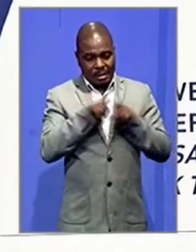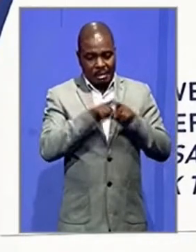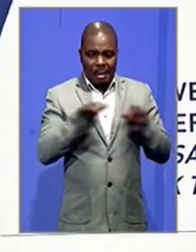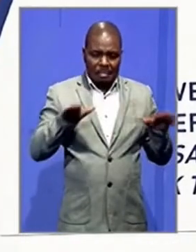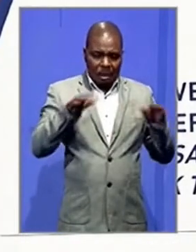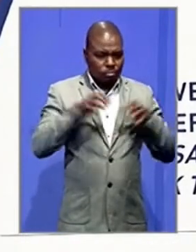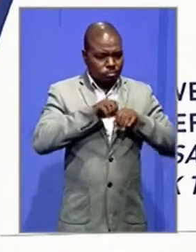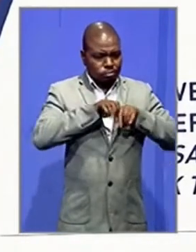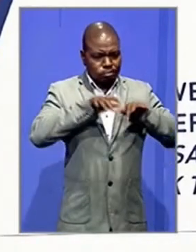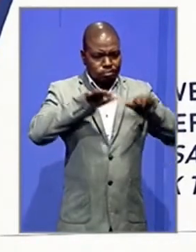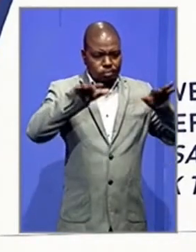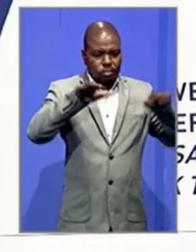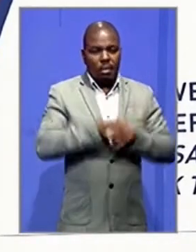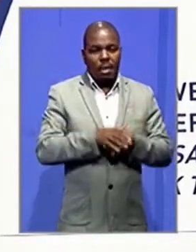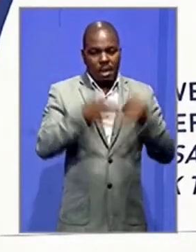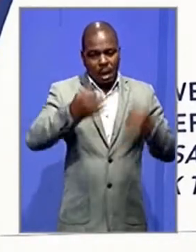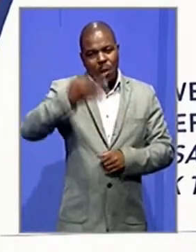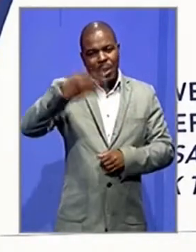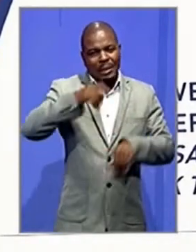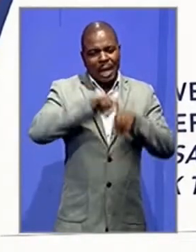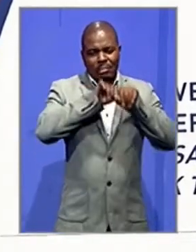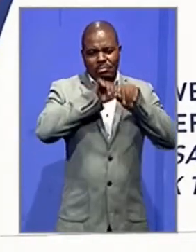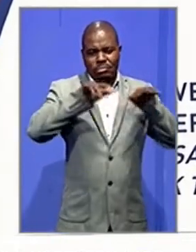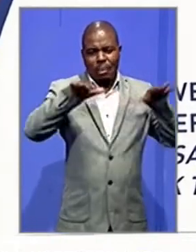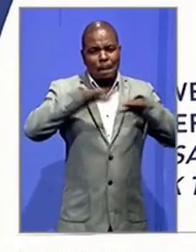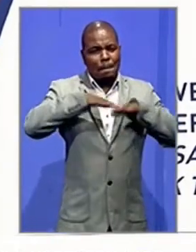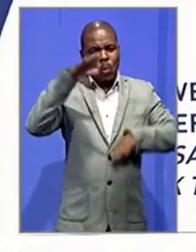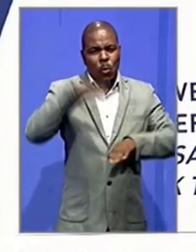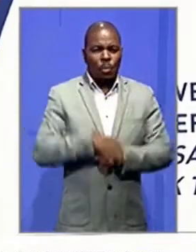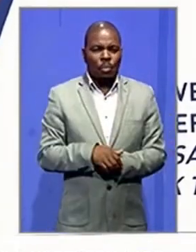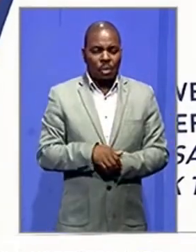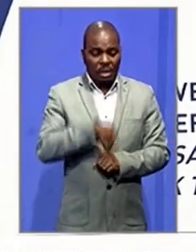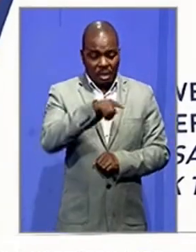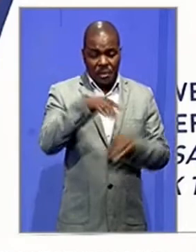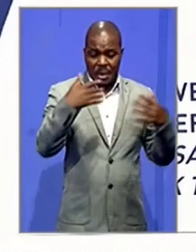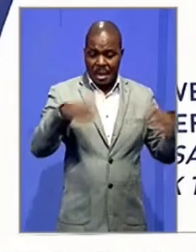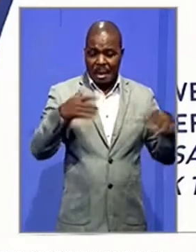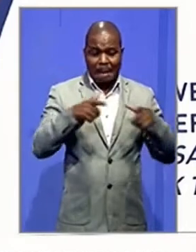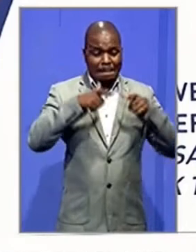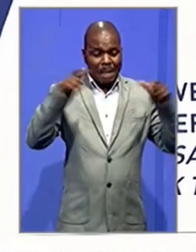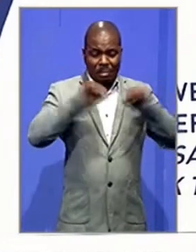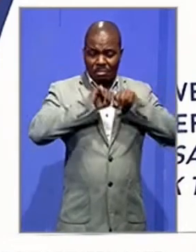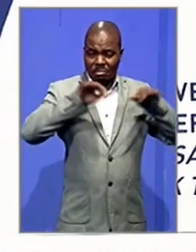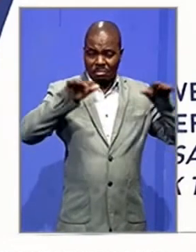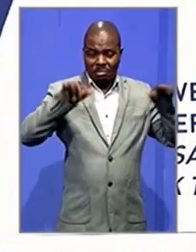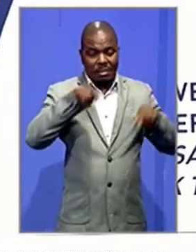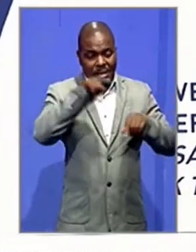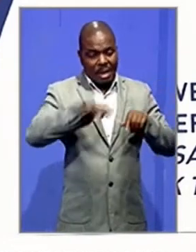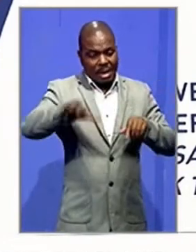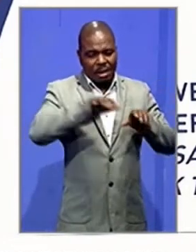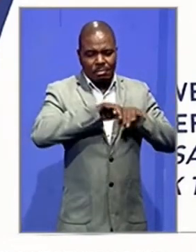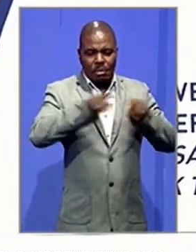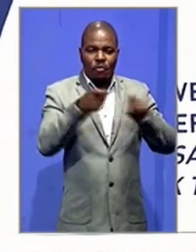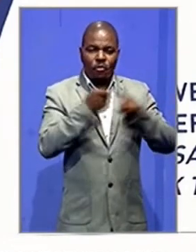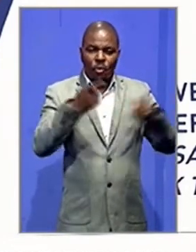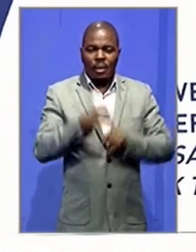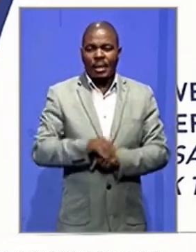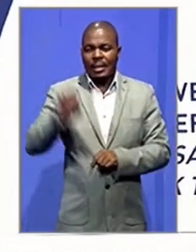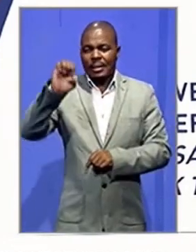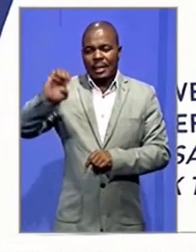on the third wave of this outbreak, and this is an enormous one. So the area is huge. It's from the Eastern